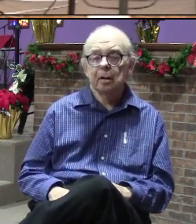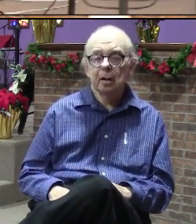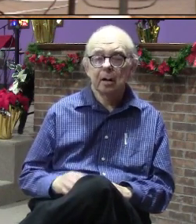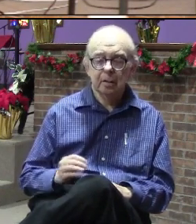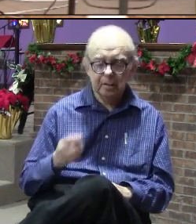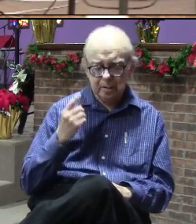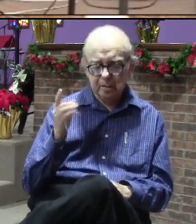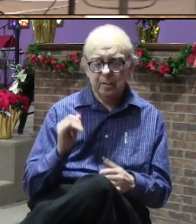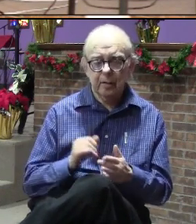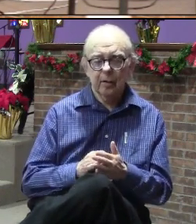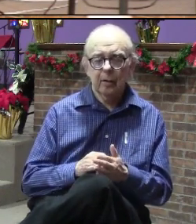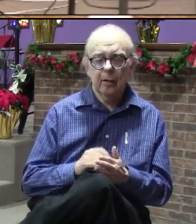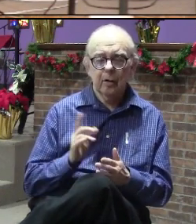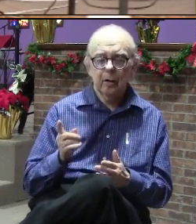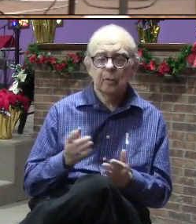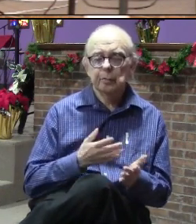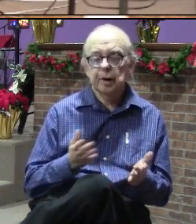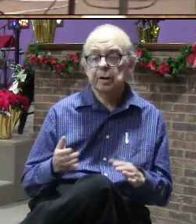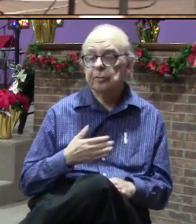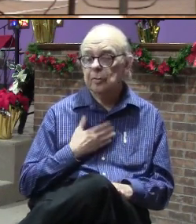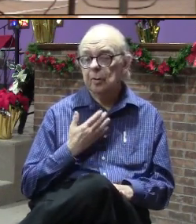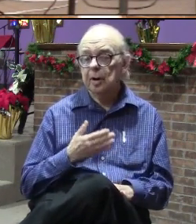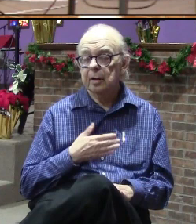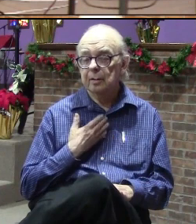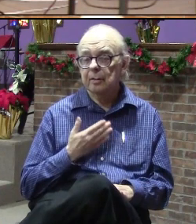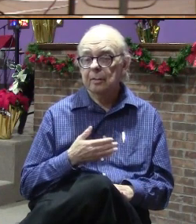and you think that's going to bring you joy.